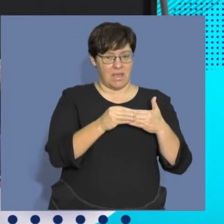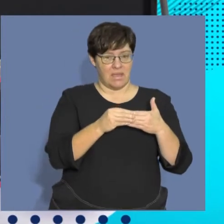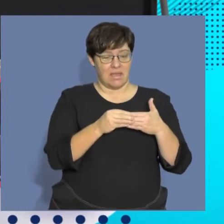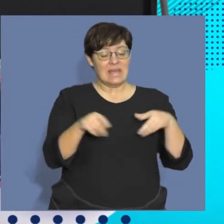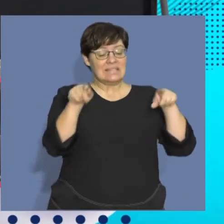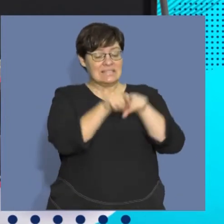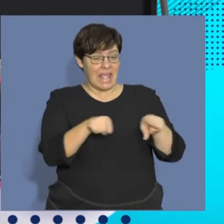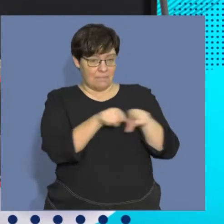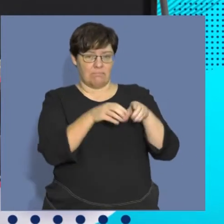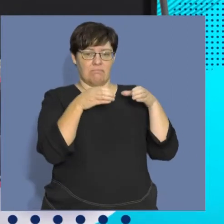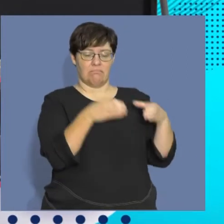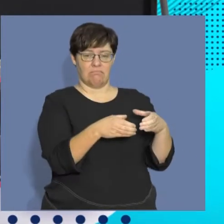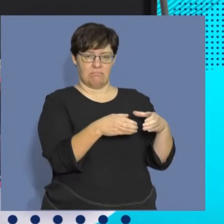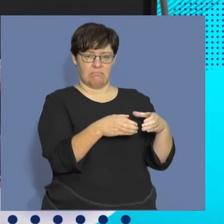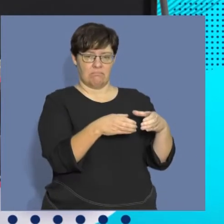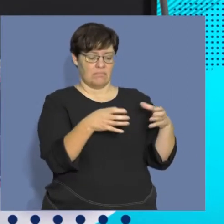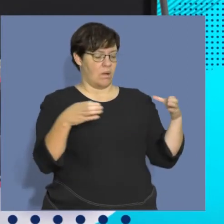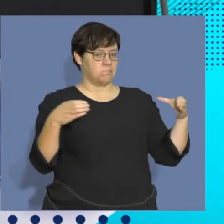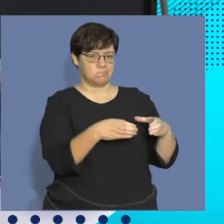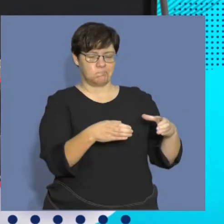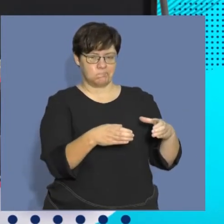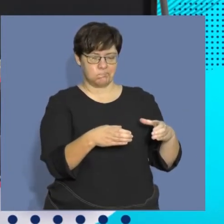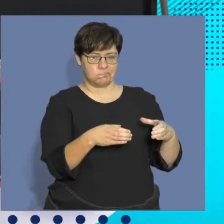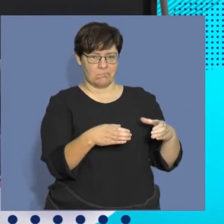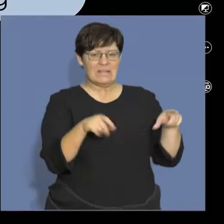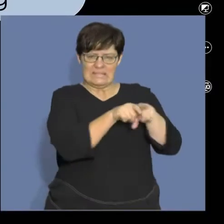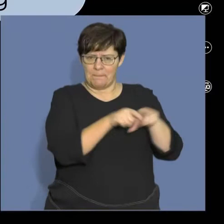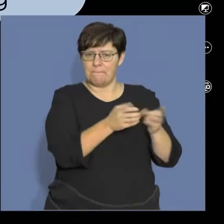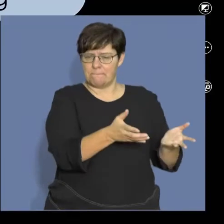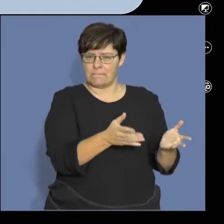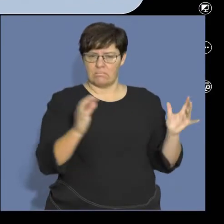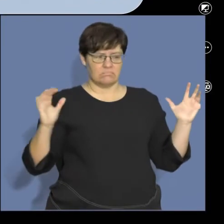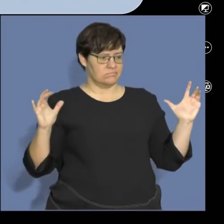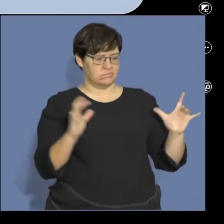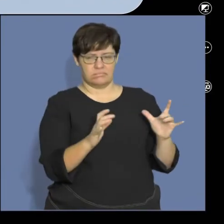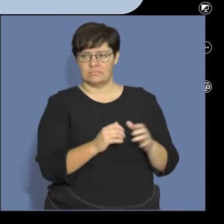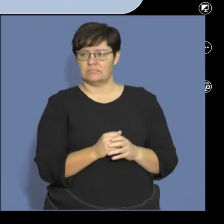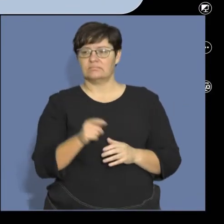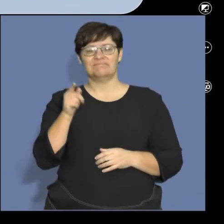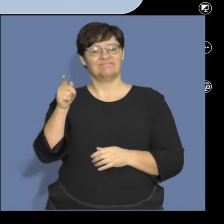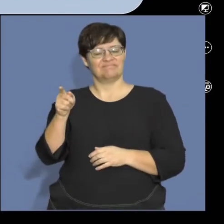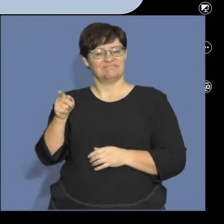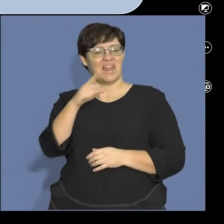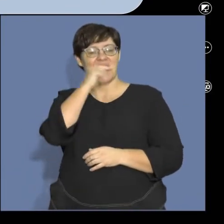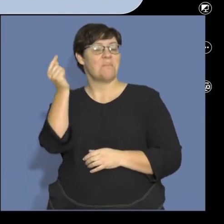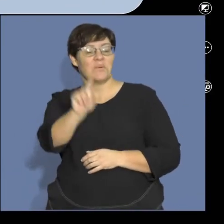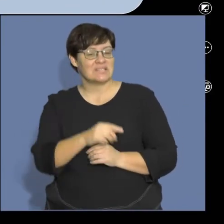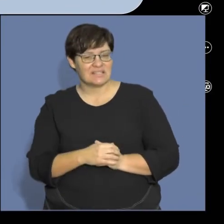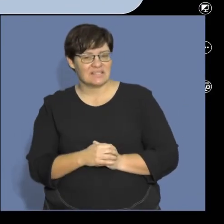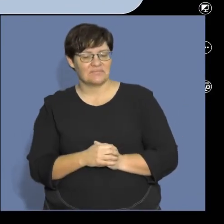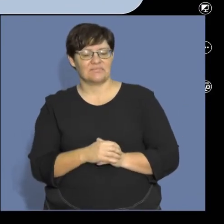the same species together? Well, simple. That is called